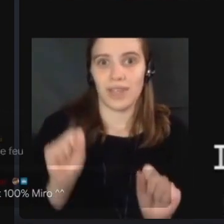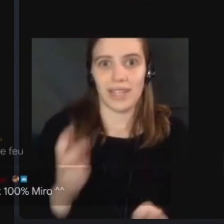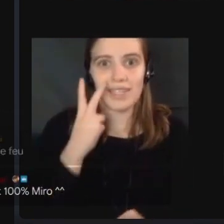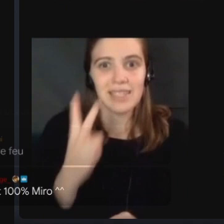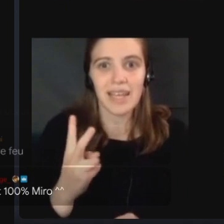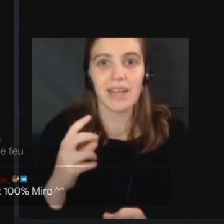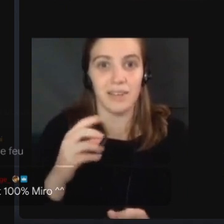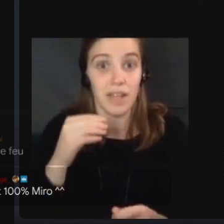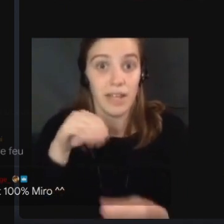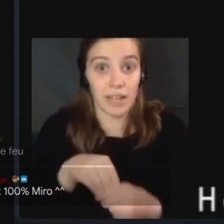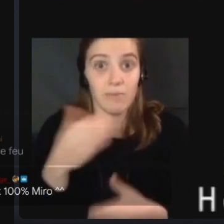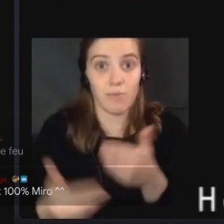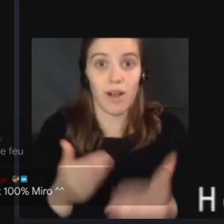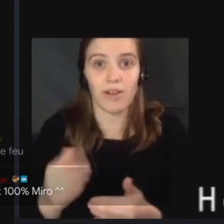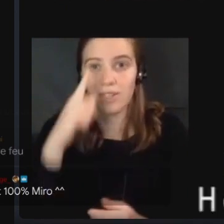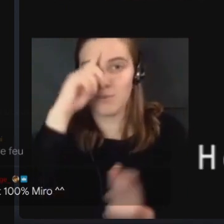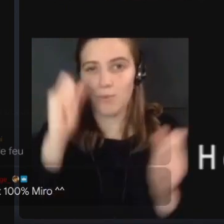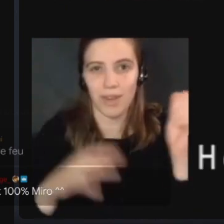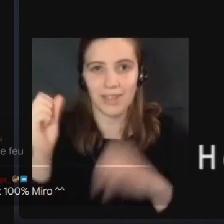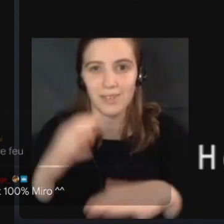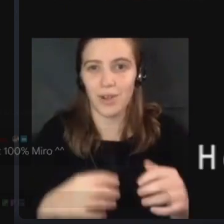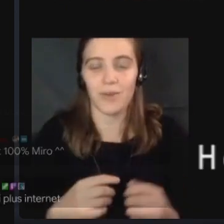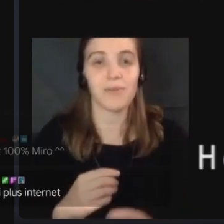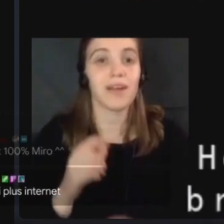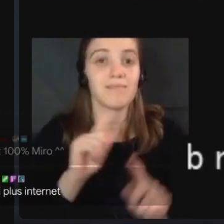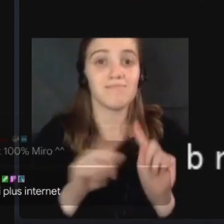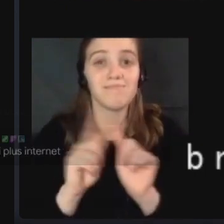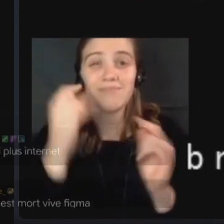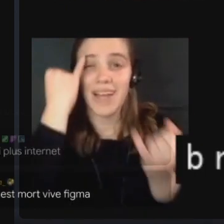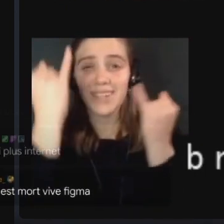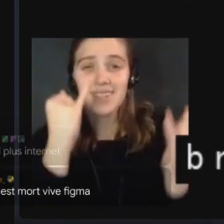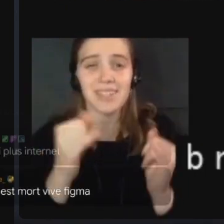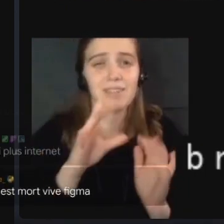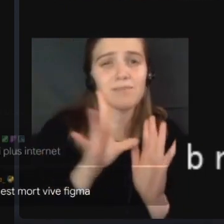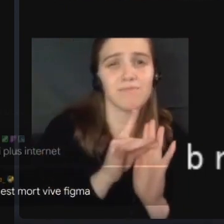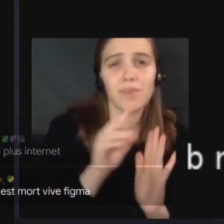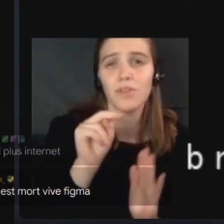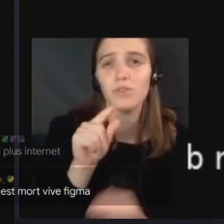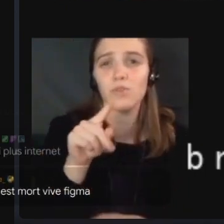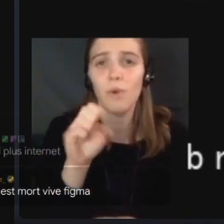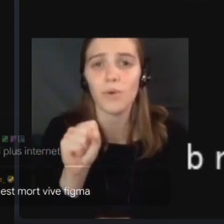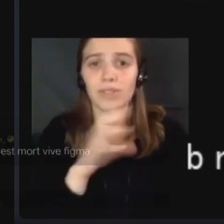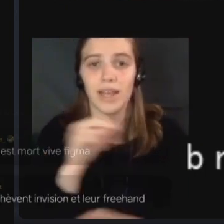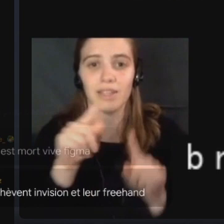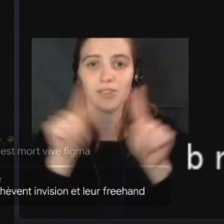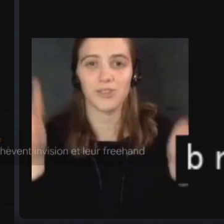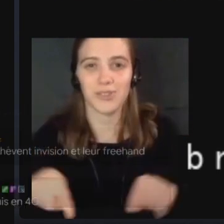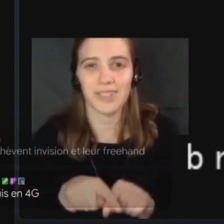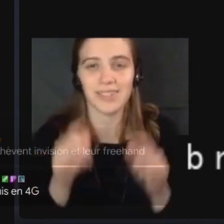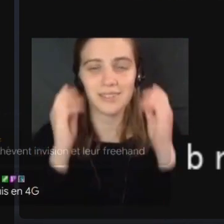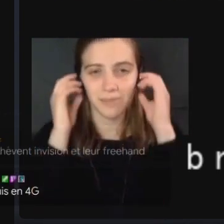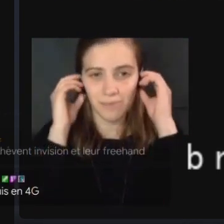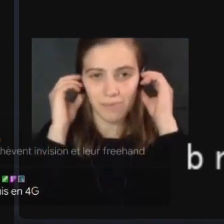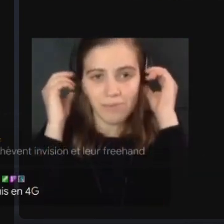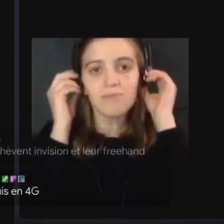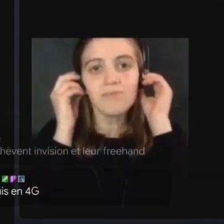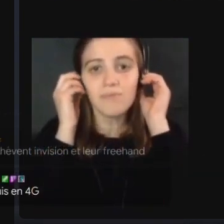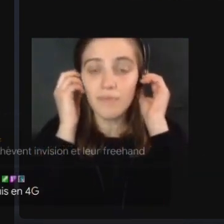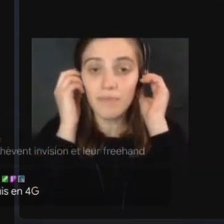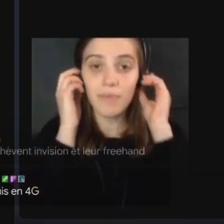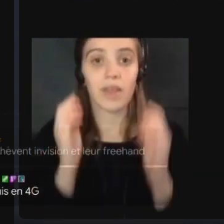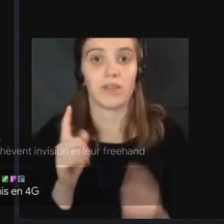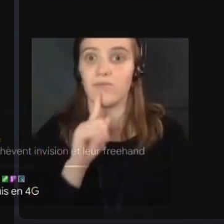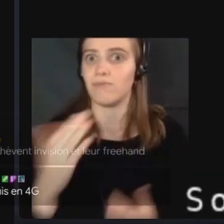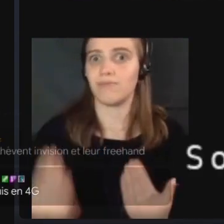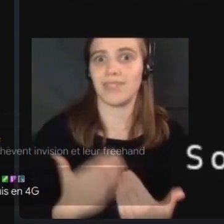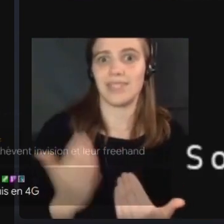faire ça à un moment, a non? mix of ideas, notes, and screens. So it's incredibly easy for me to just add to